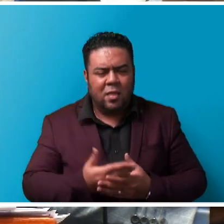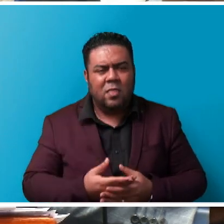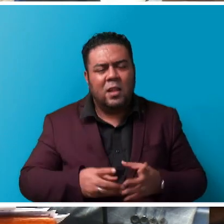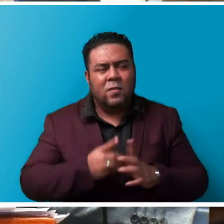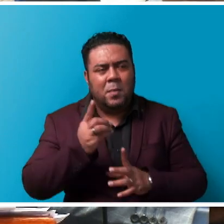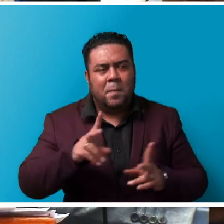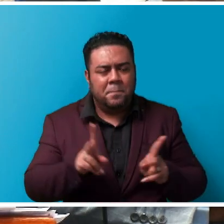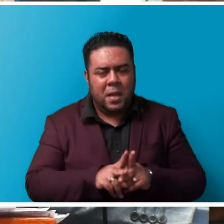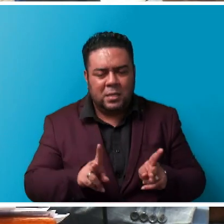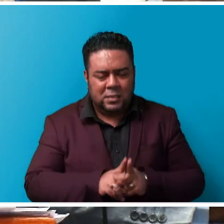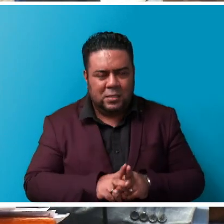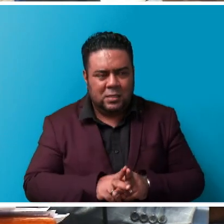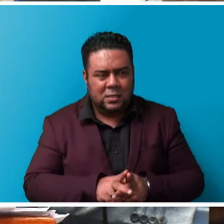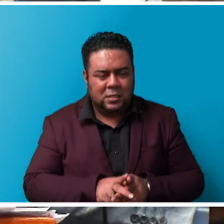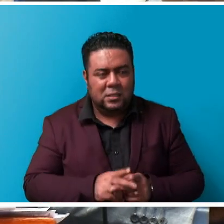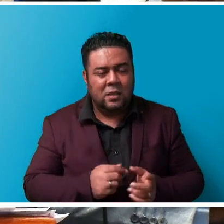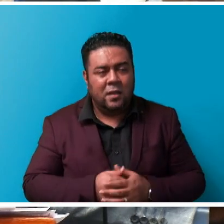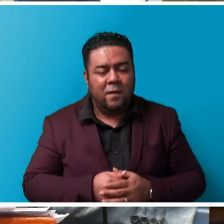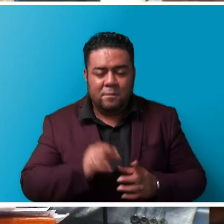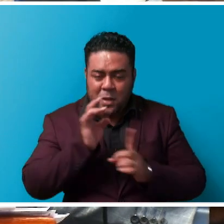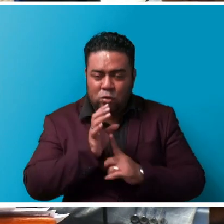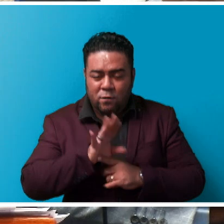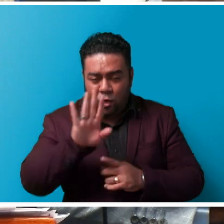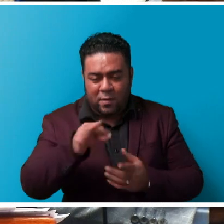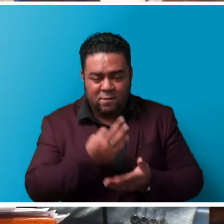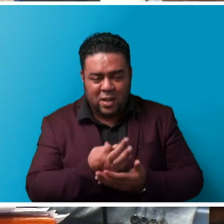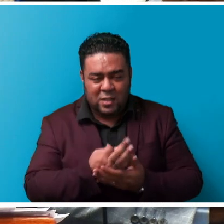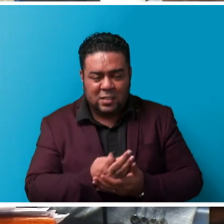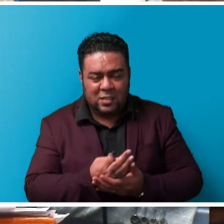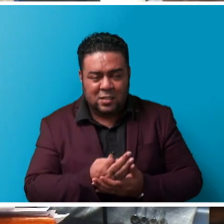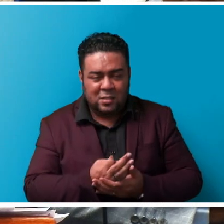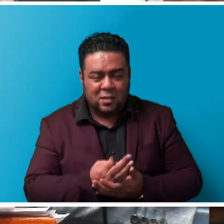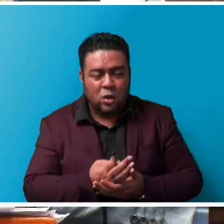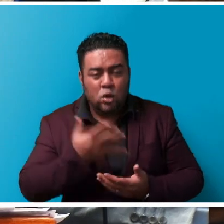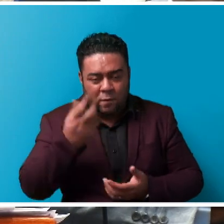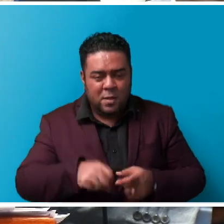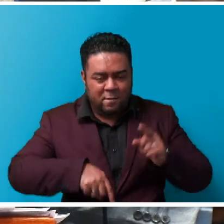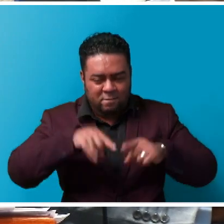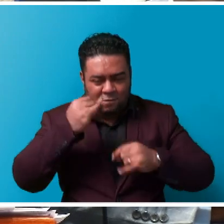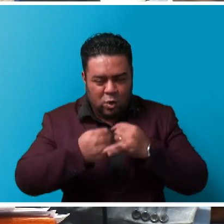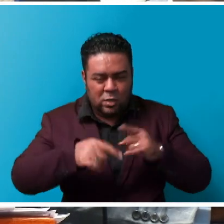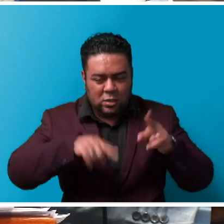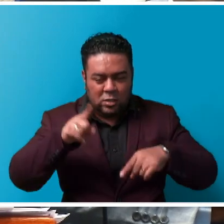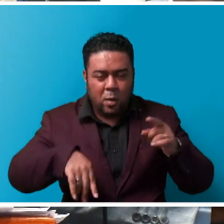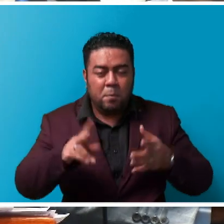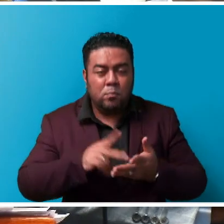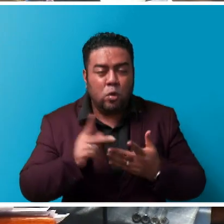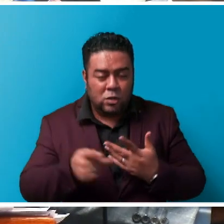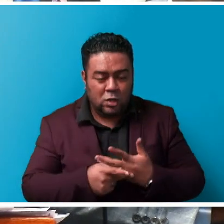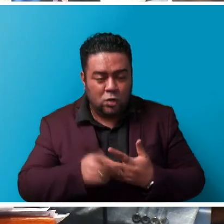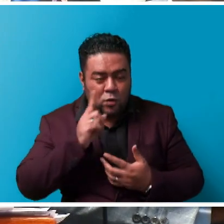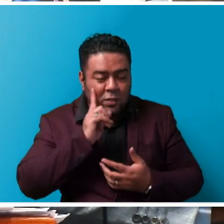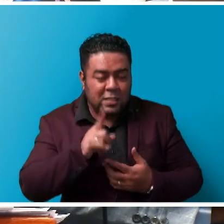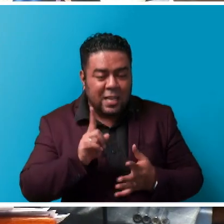partners, in particular for that fund. There have been various progresses. You have witnessed the Nasela Sele